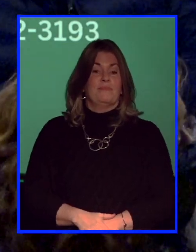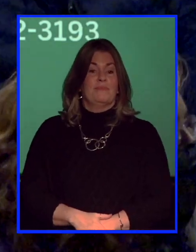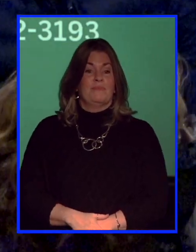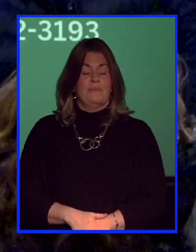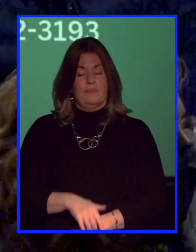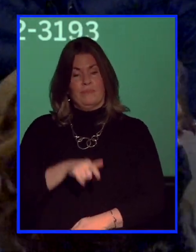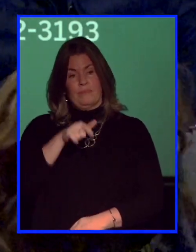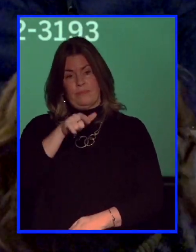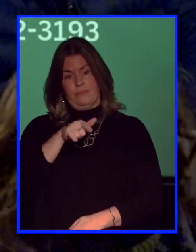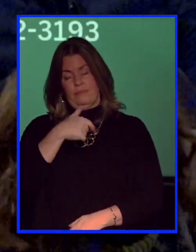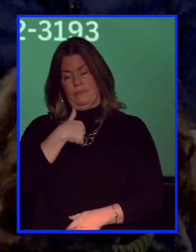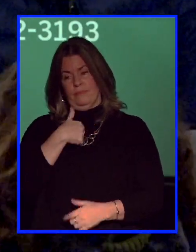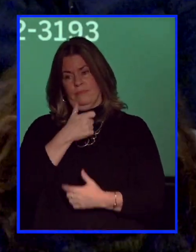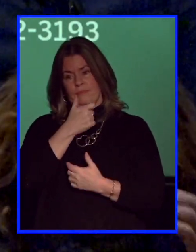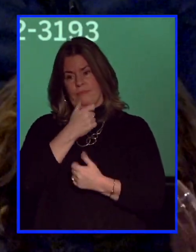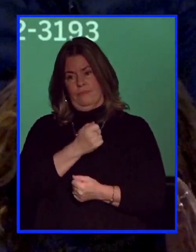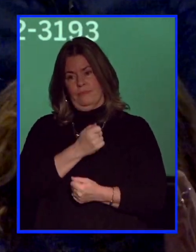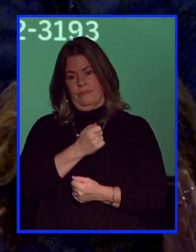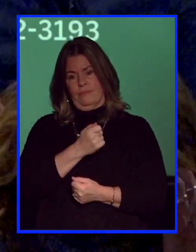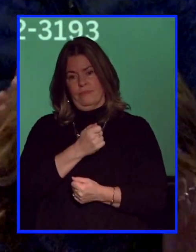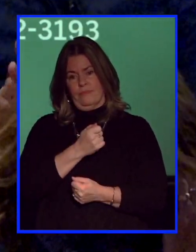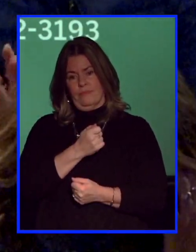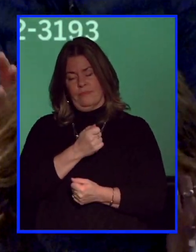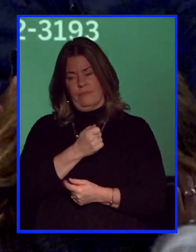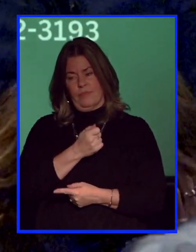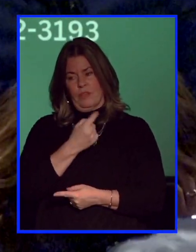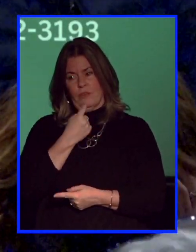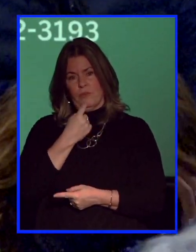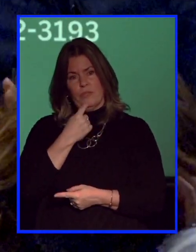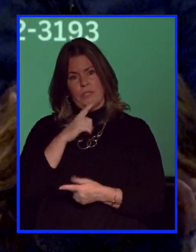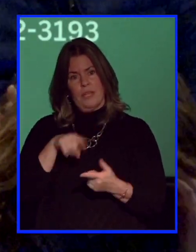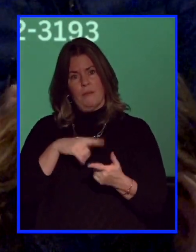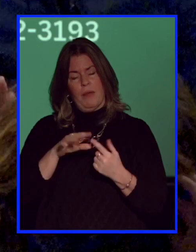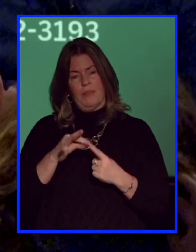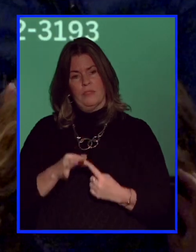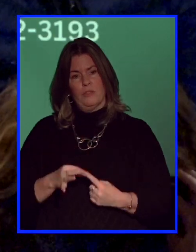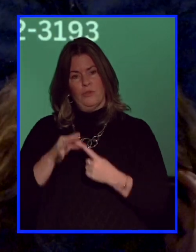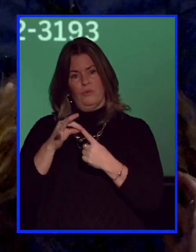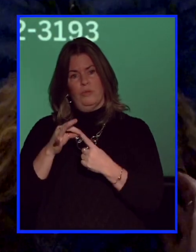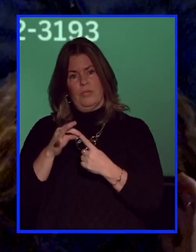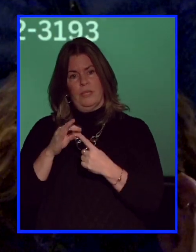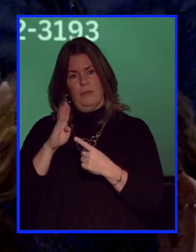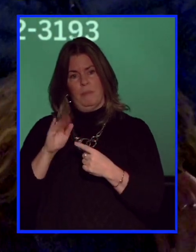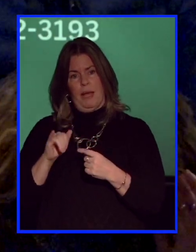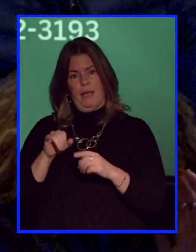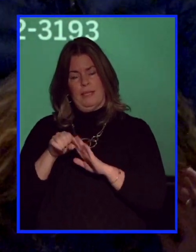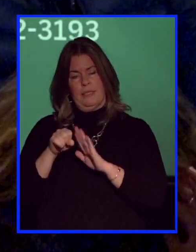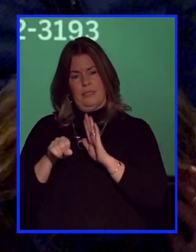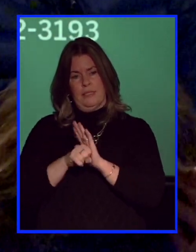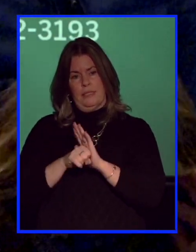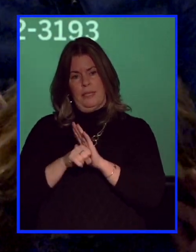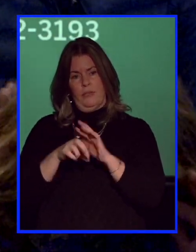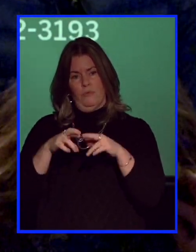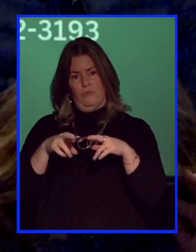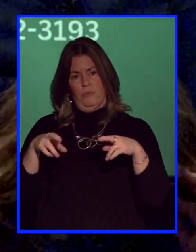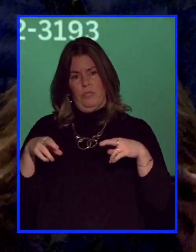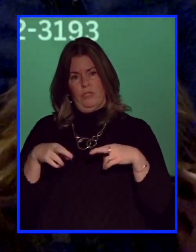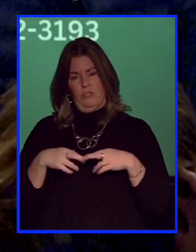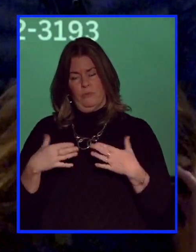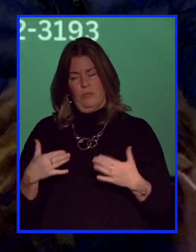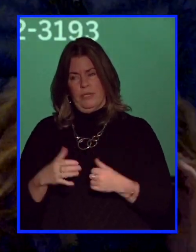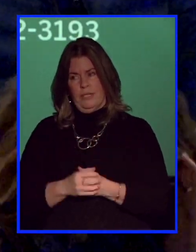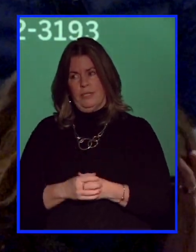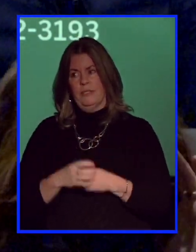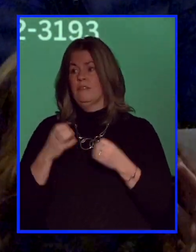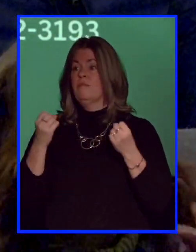I'm interested in what you have to say about this unique bi-state region that we're in. Many of the